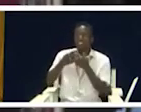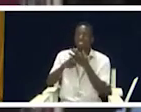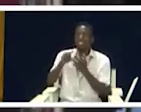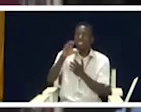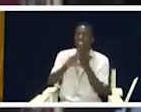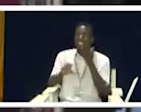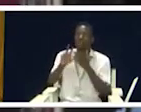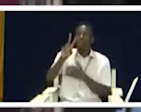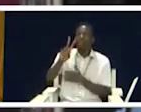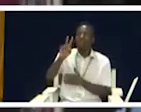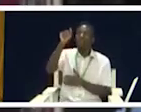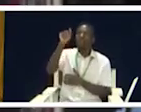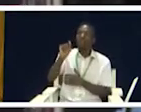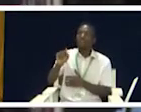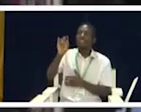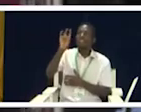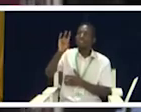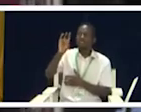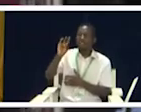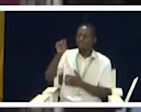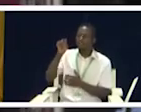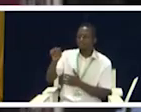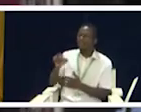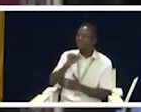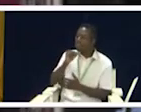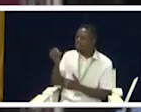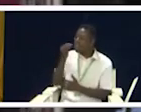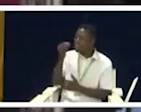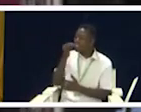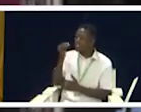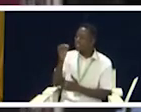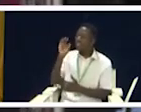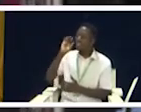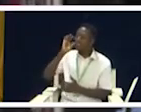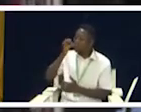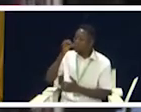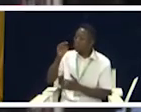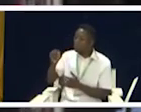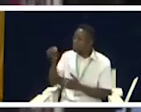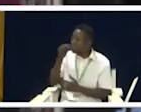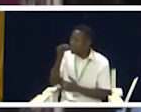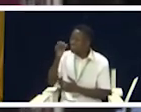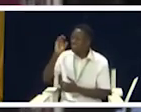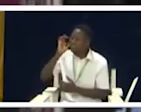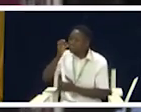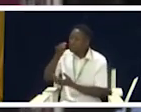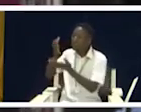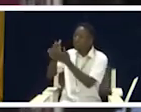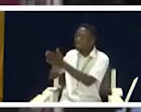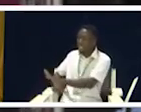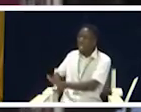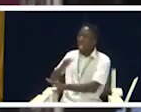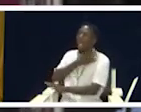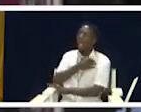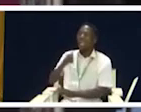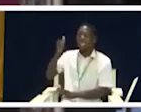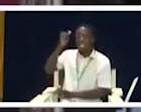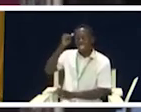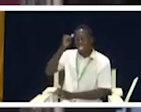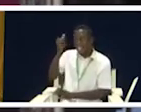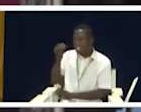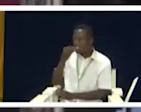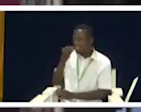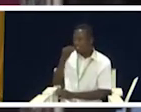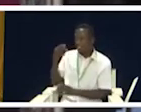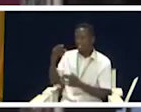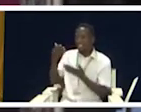17, that you shall not eat this fruit. The day you eat this fruit, you shall die. And Adam ate it. He did not die physically, but